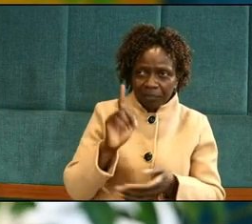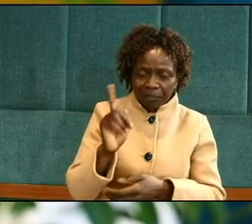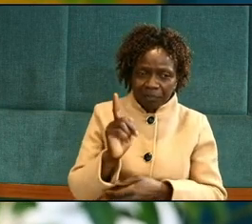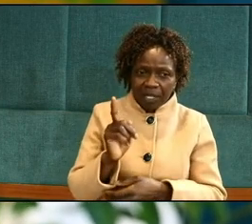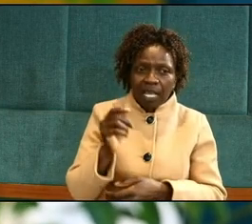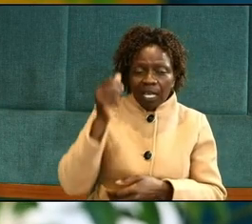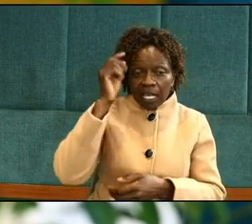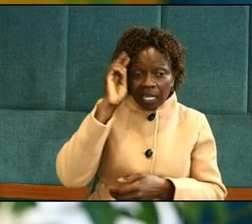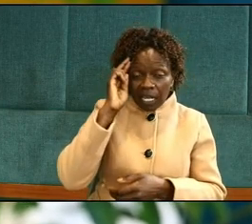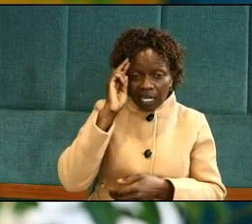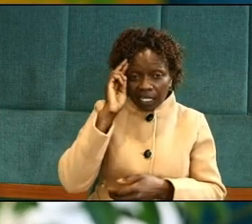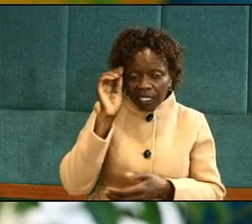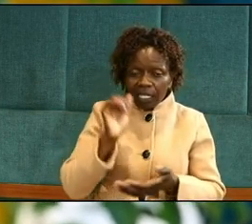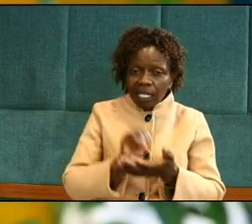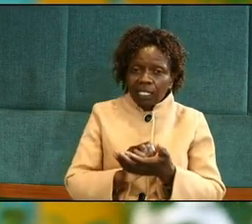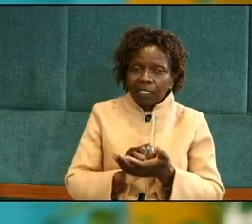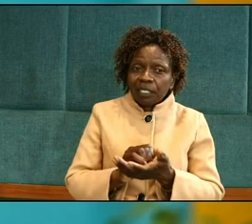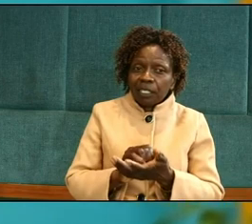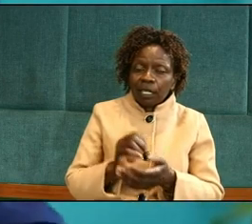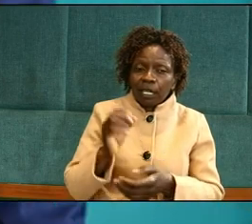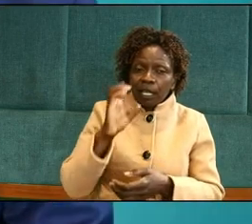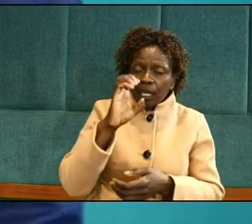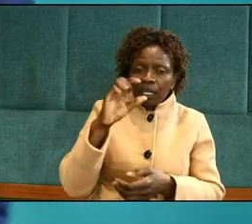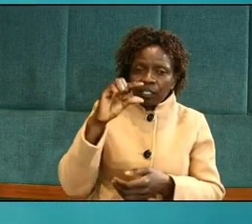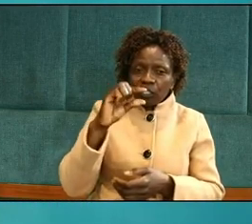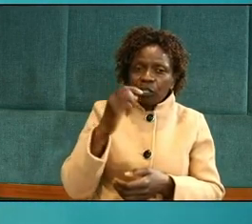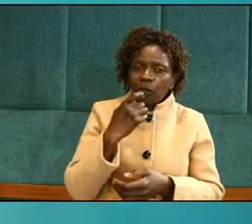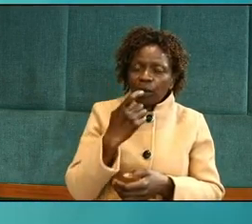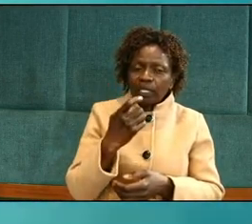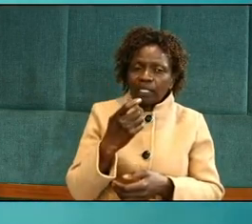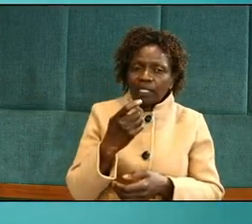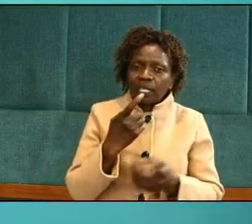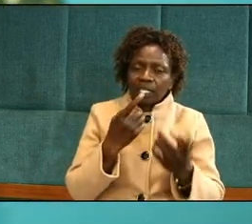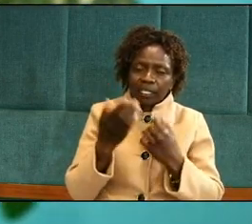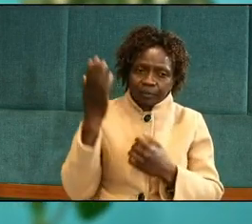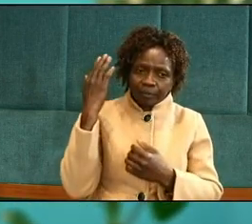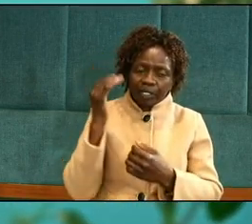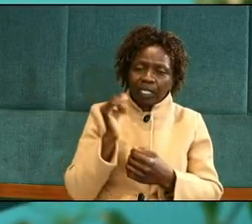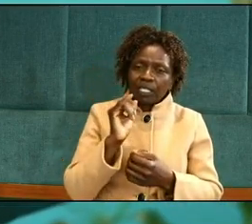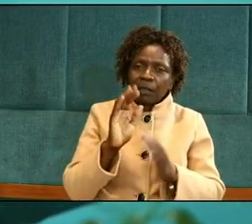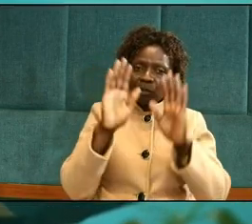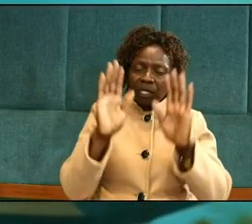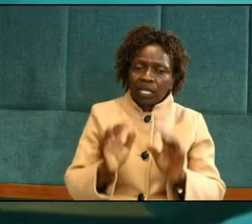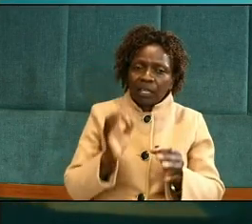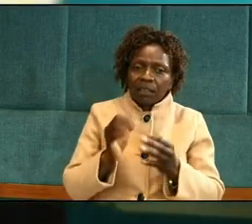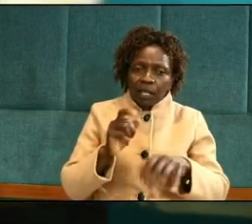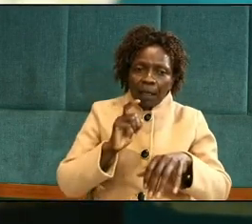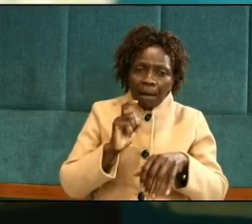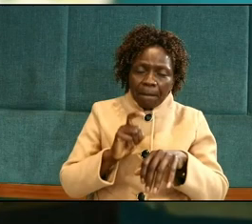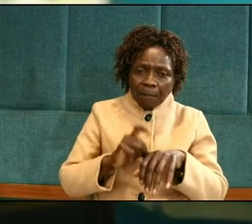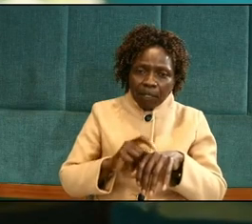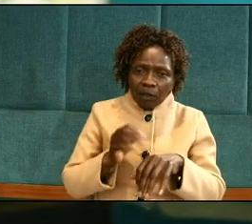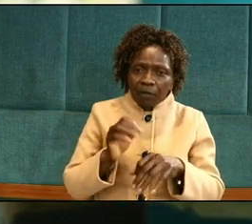White affirms to what he said, that it is important even at the point of